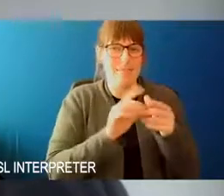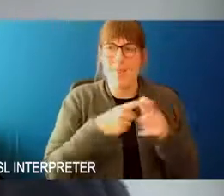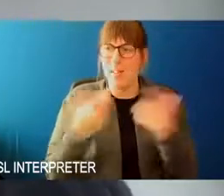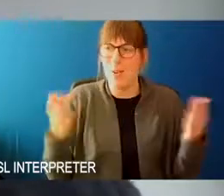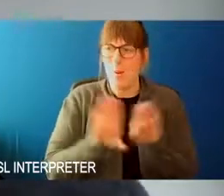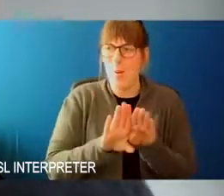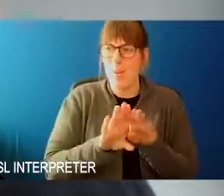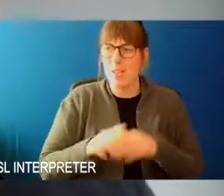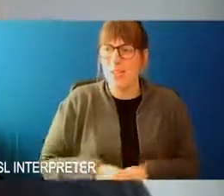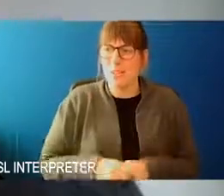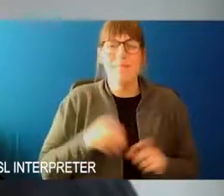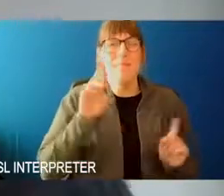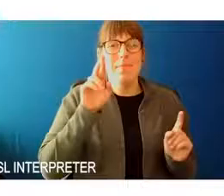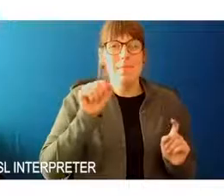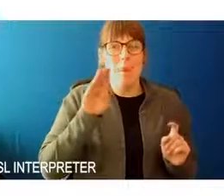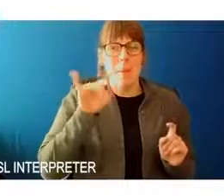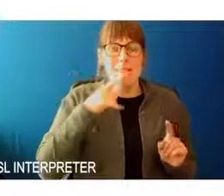will have the last word today.